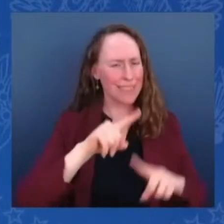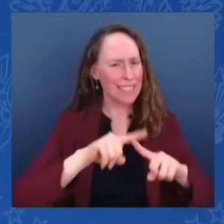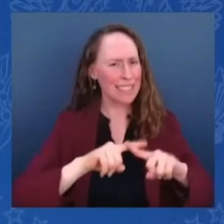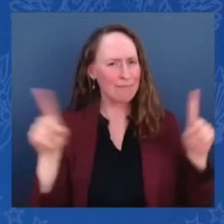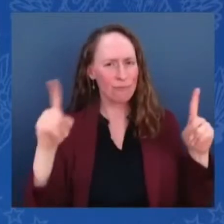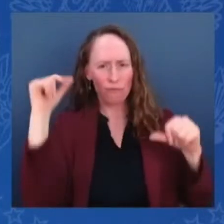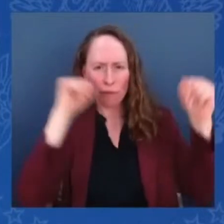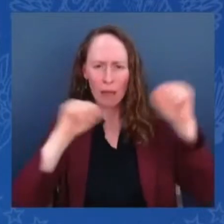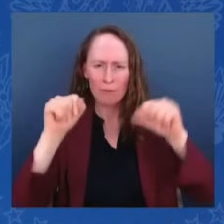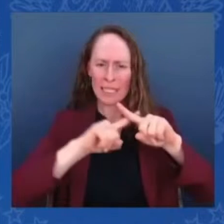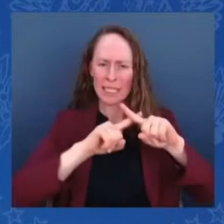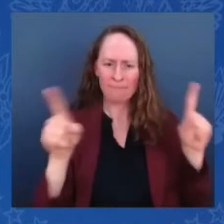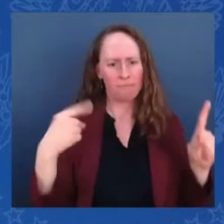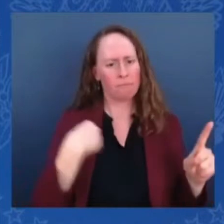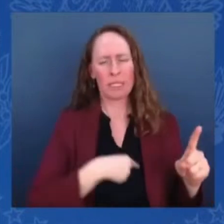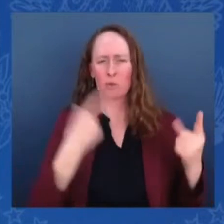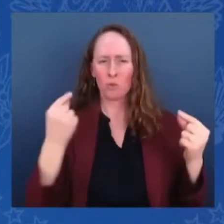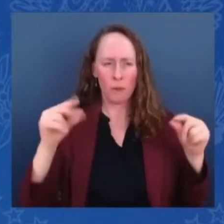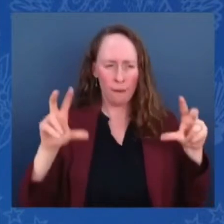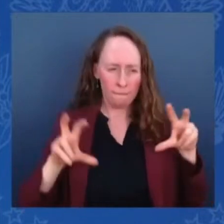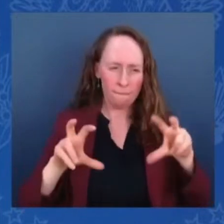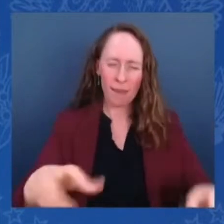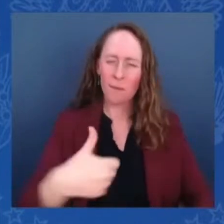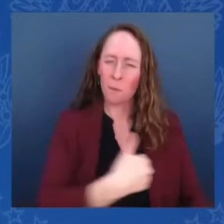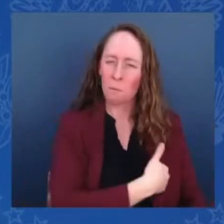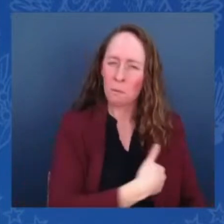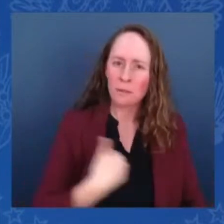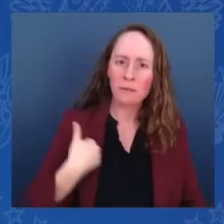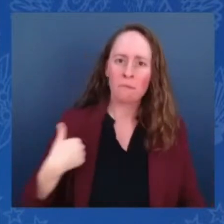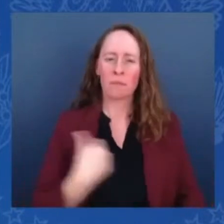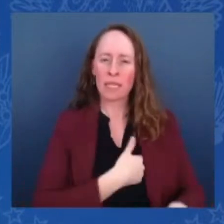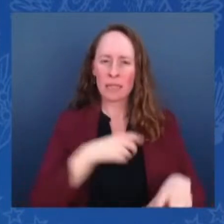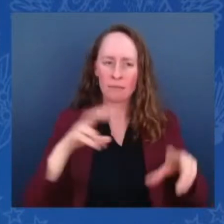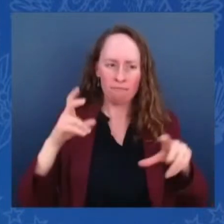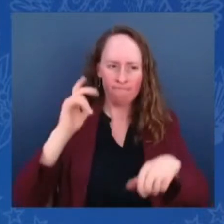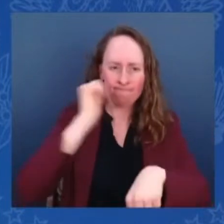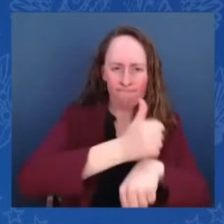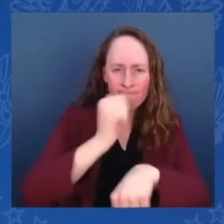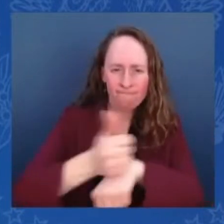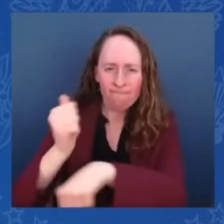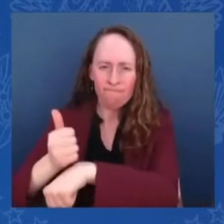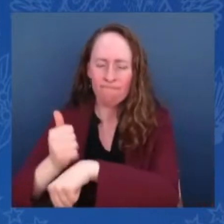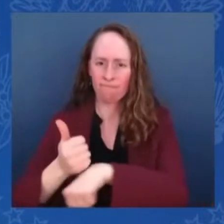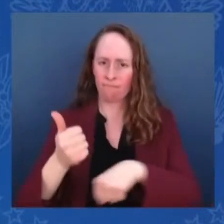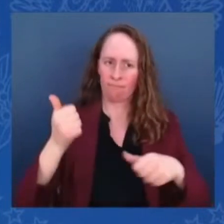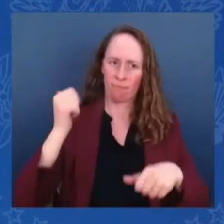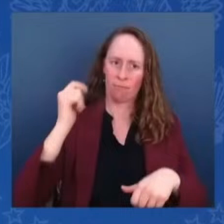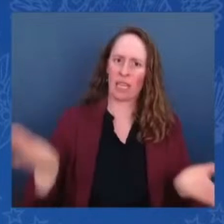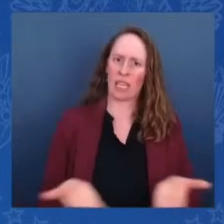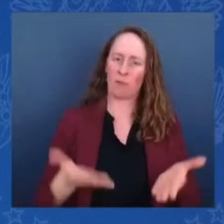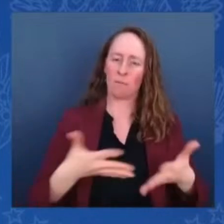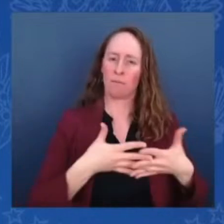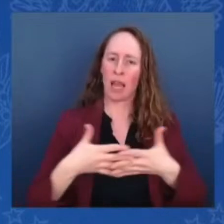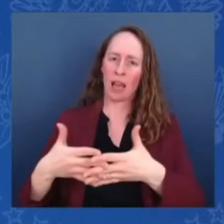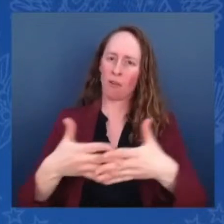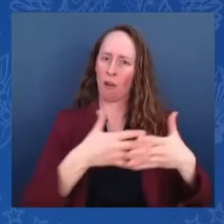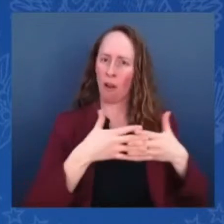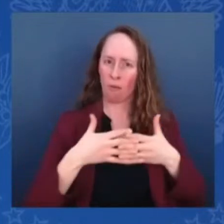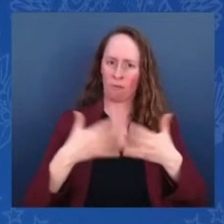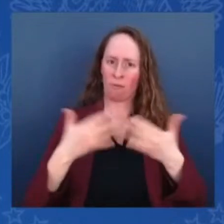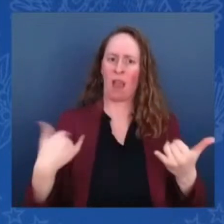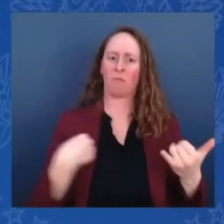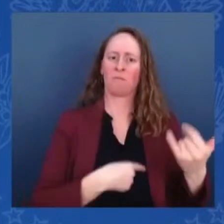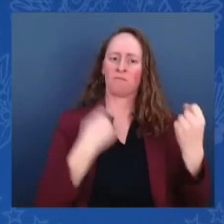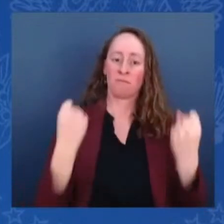our workers and technologies, that will not happen. Now, according to the latest predictions, on